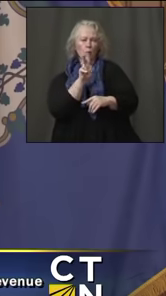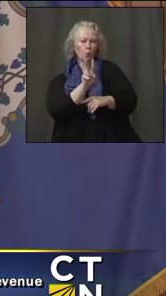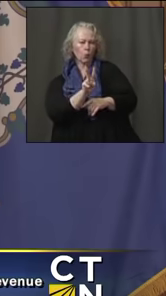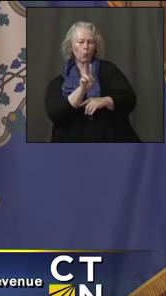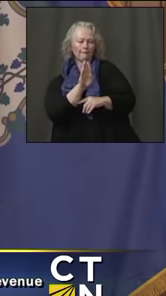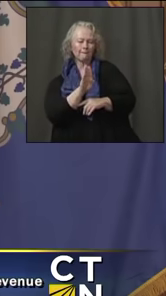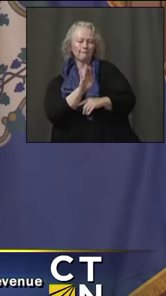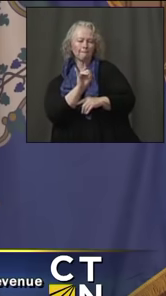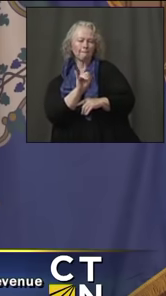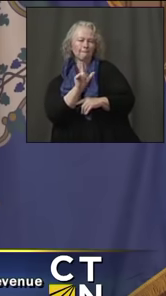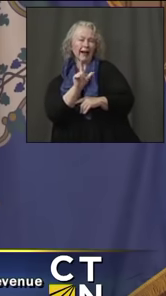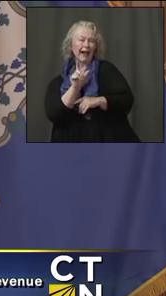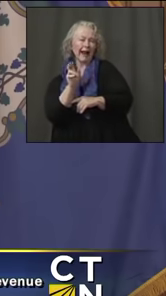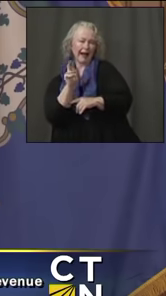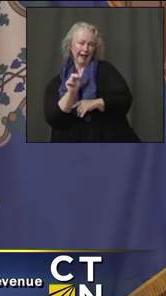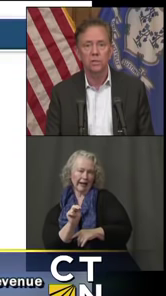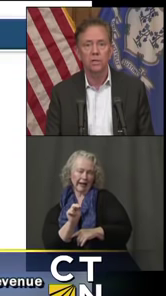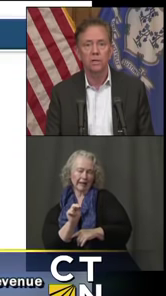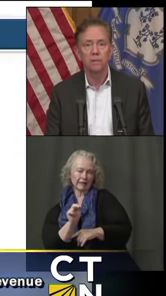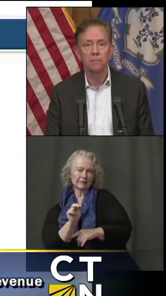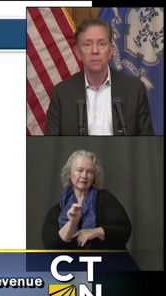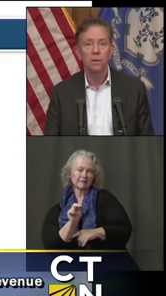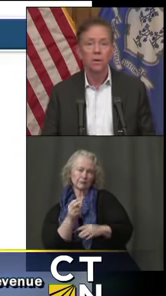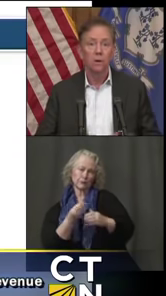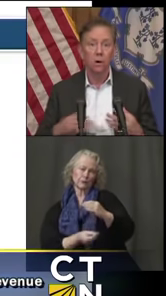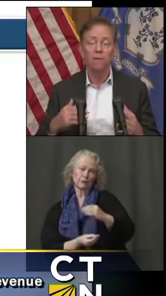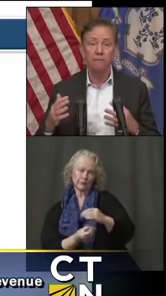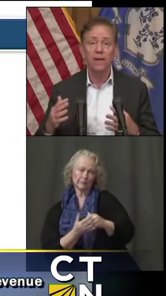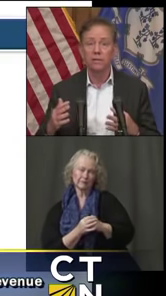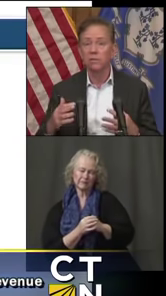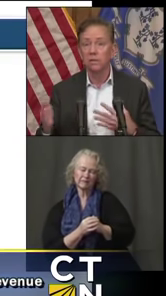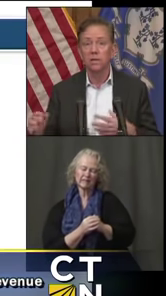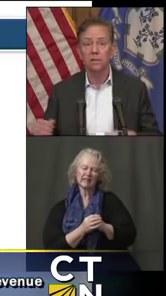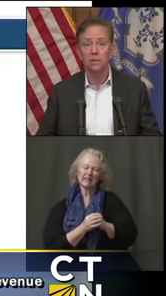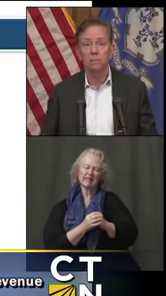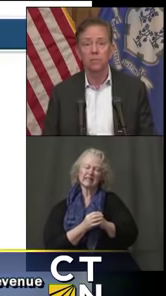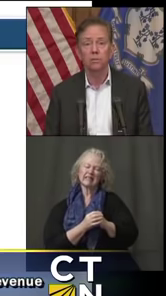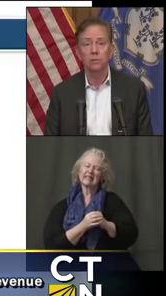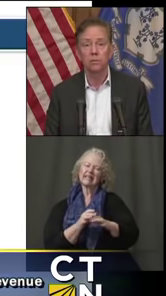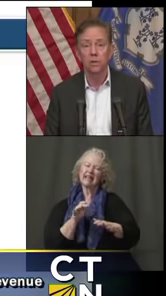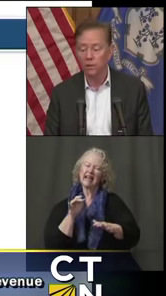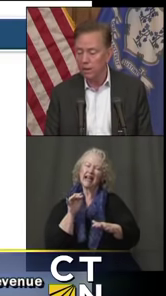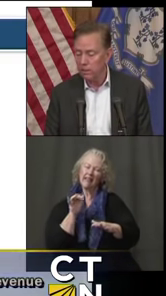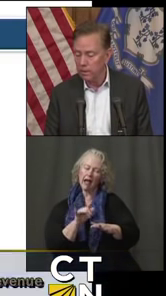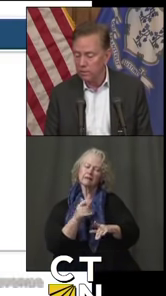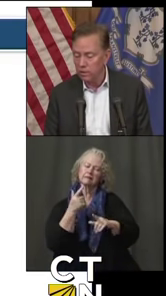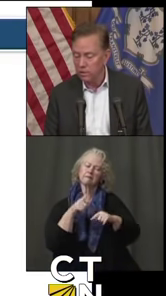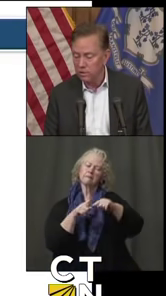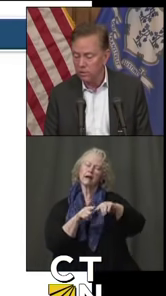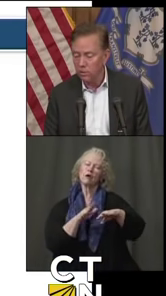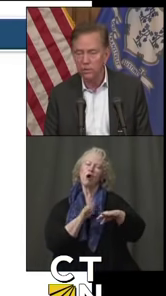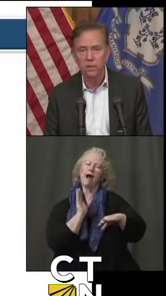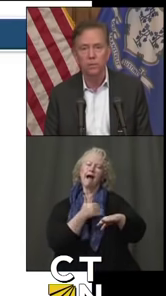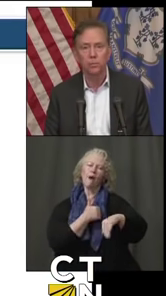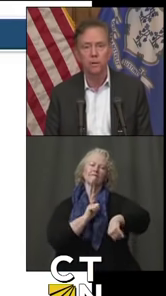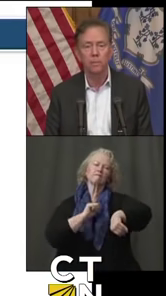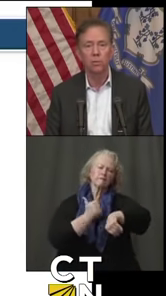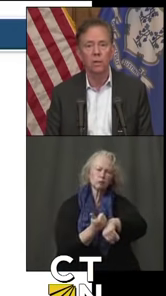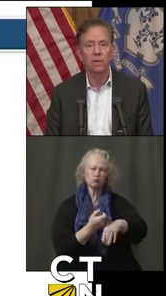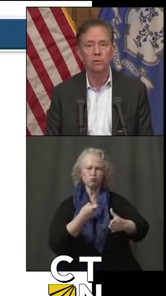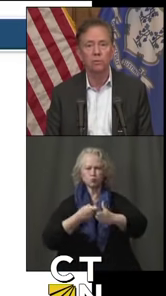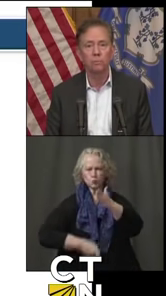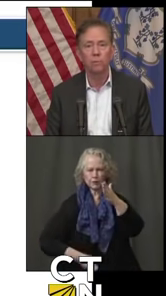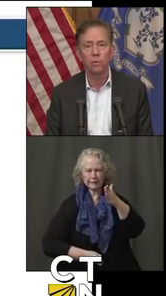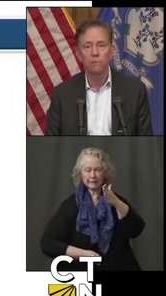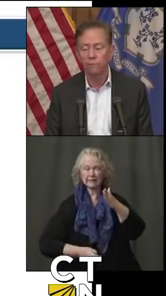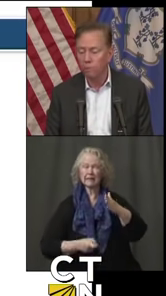that's plus some additional costs that are fixed. And Melissa will tell you how that drives the cost up to probably more